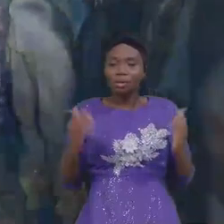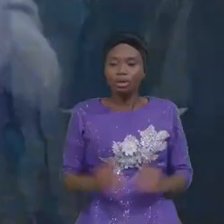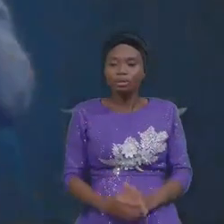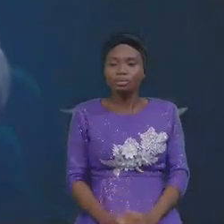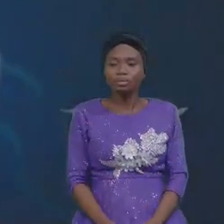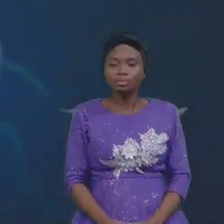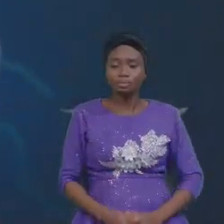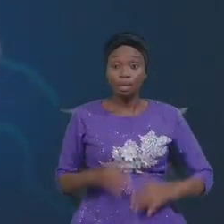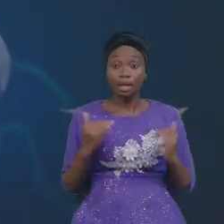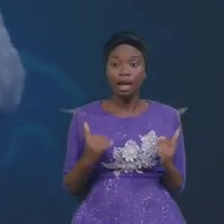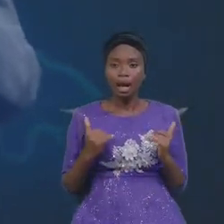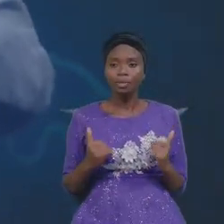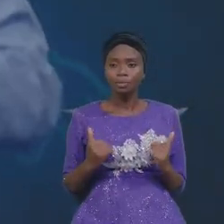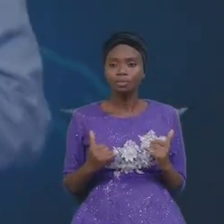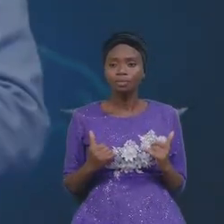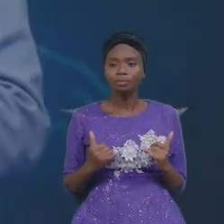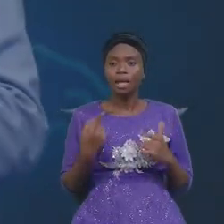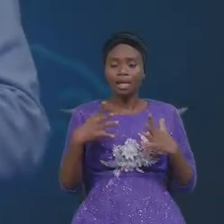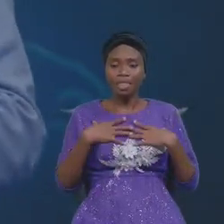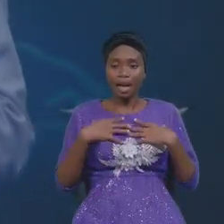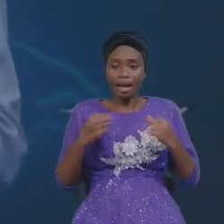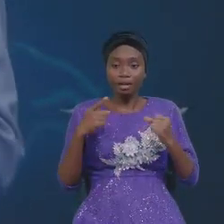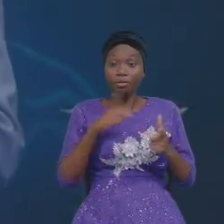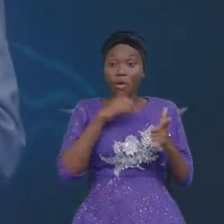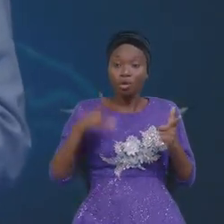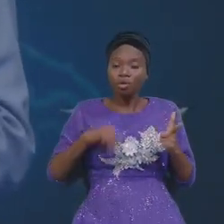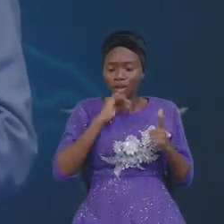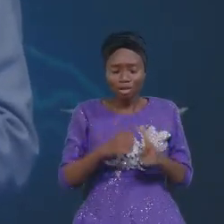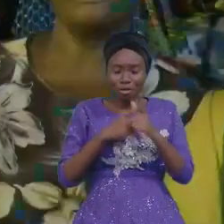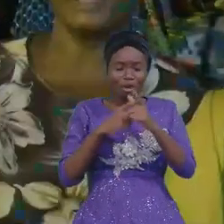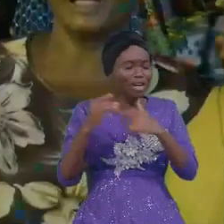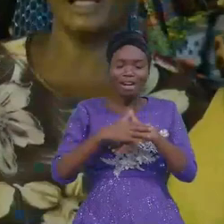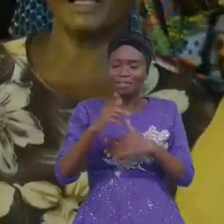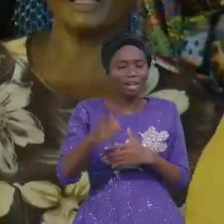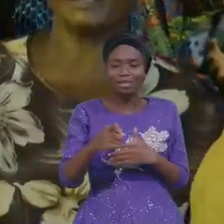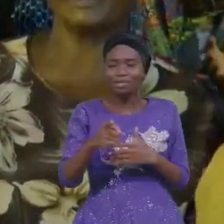Right now, the healing of the Lord is running after you.